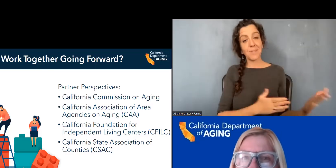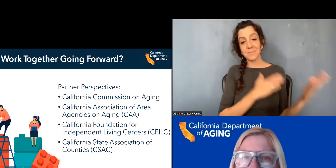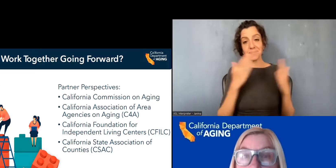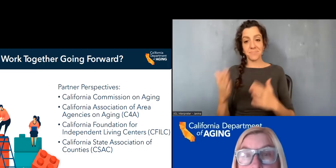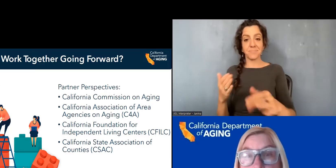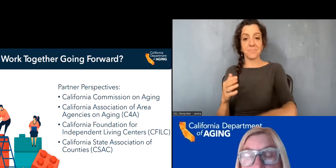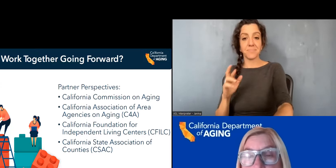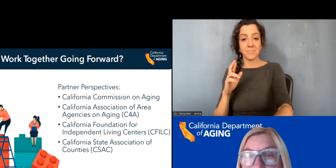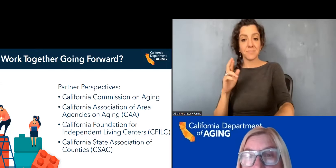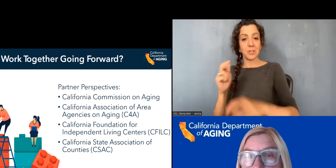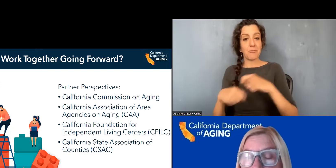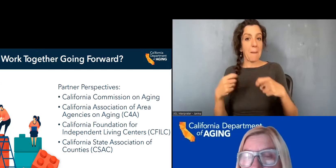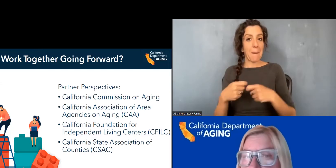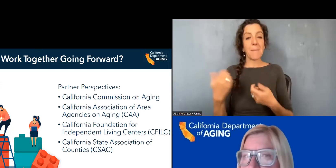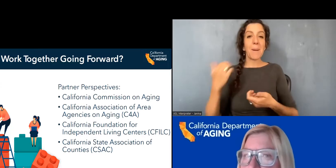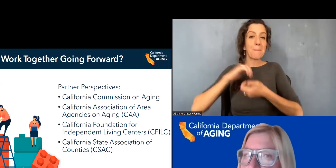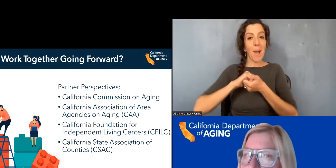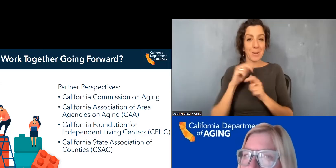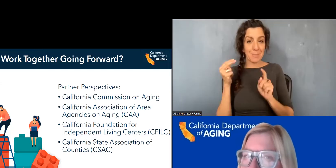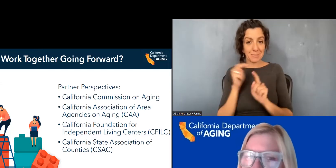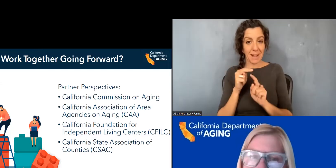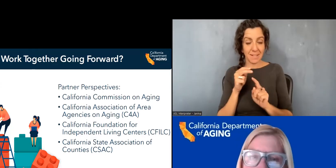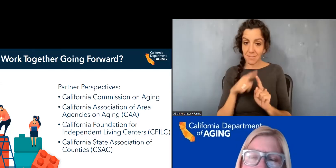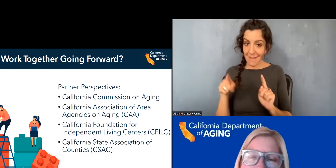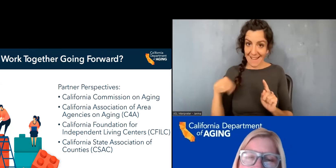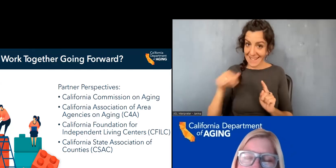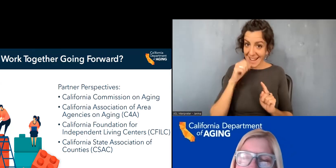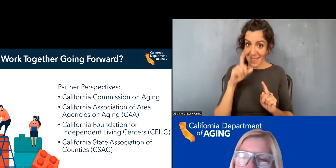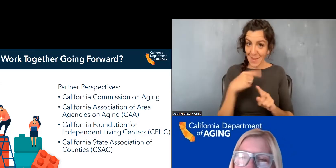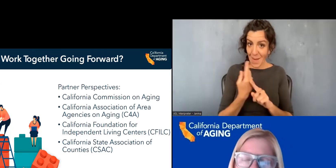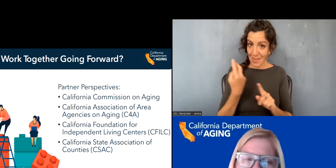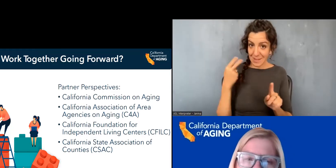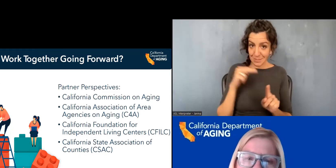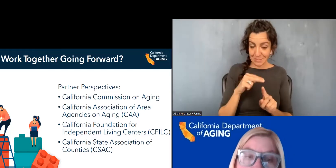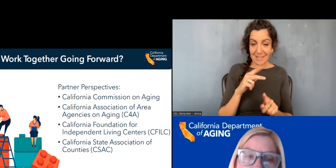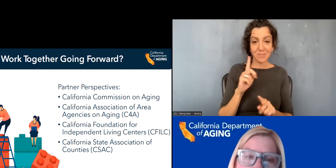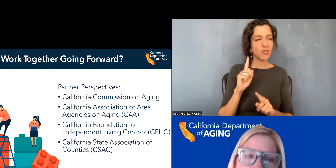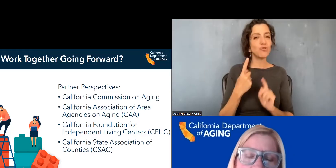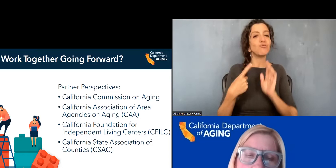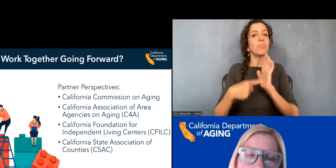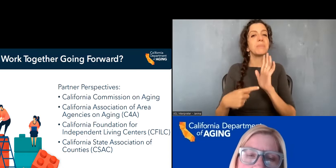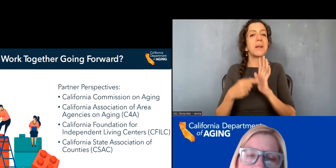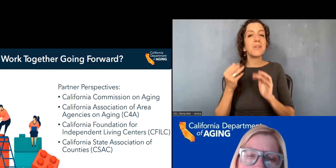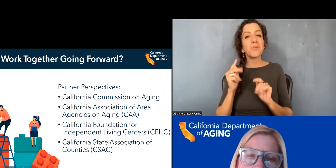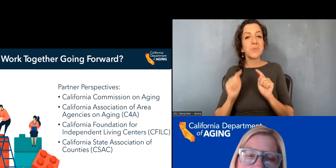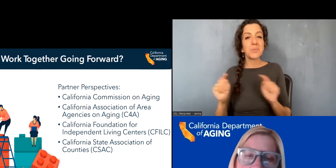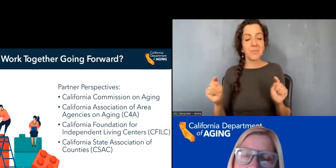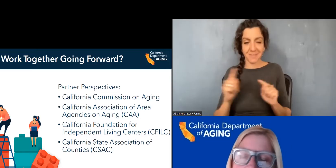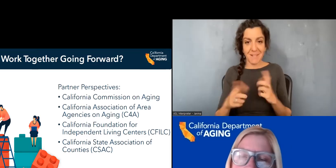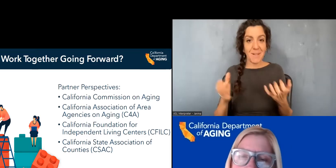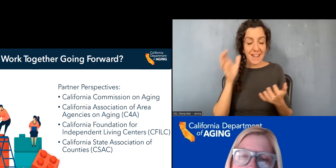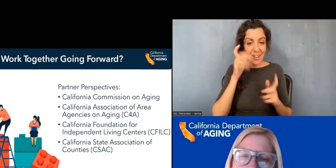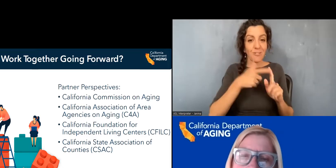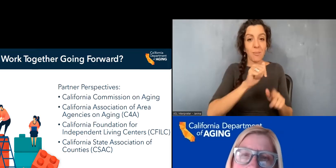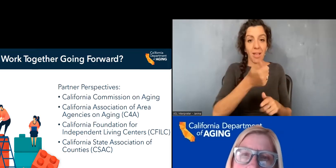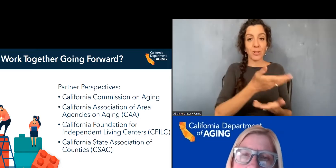to wrap up the partner perspectives, but these are not the only perspectives. These are representative, but we want to hear from others